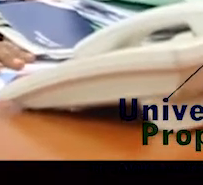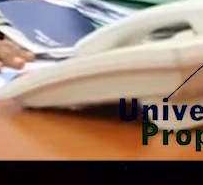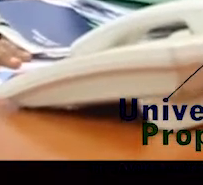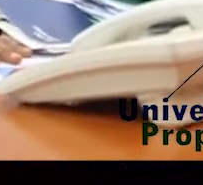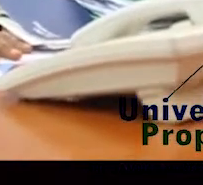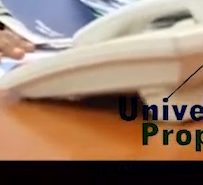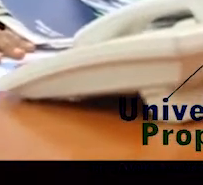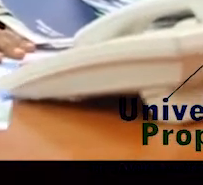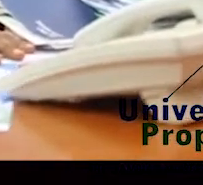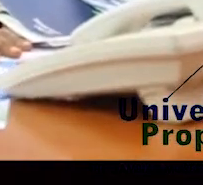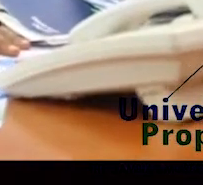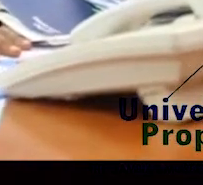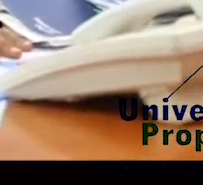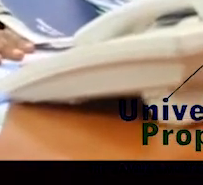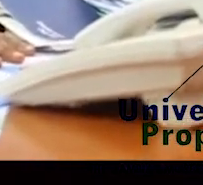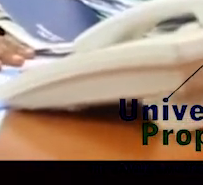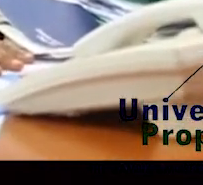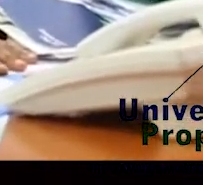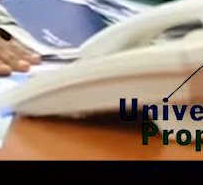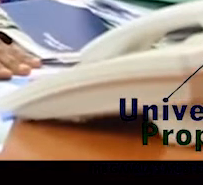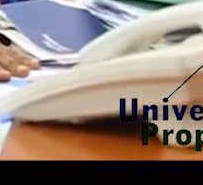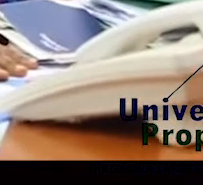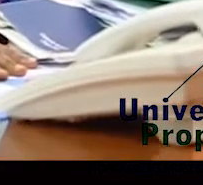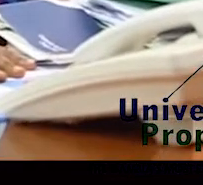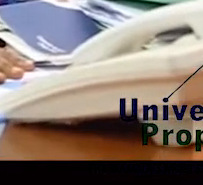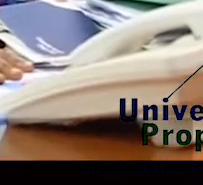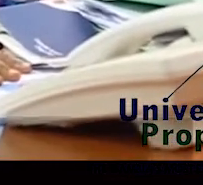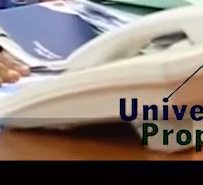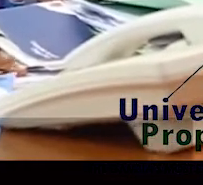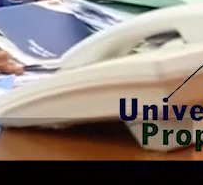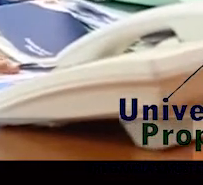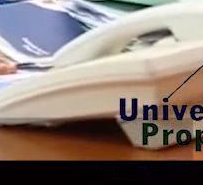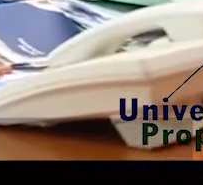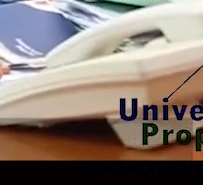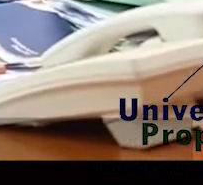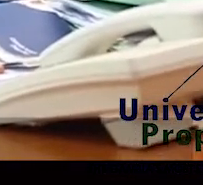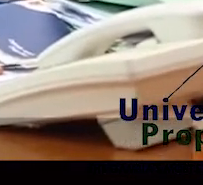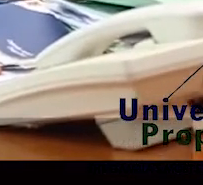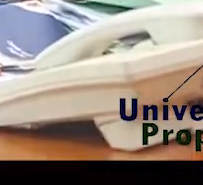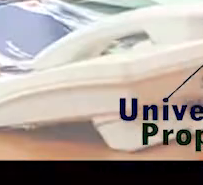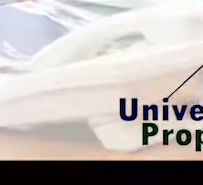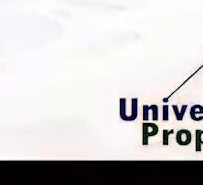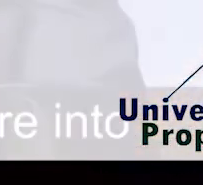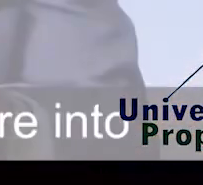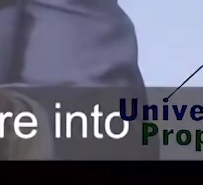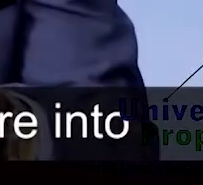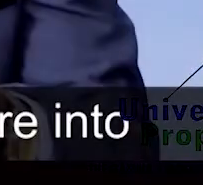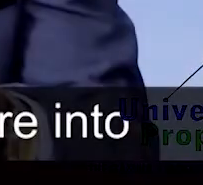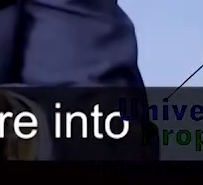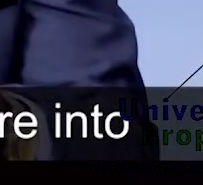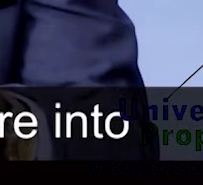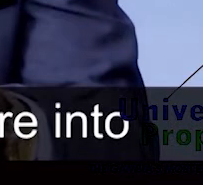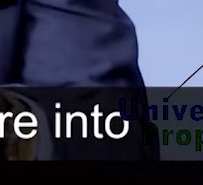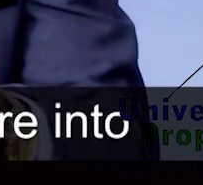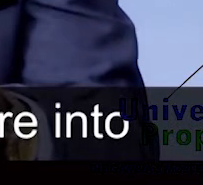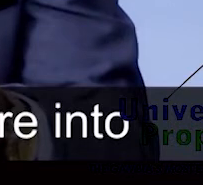Jamisa, Kitty Highway, Sanyang, and Gunjur, on both mortgage and cash payment. Established far